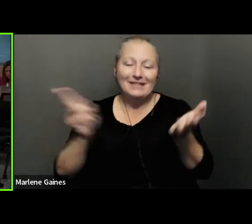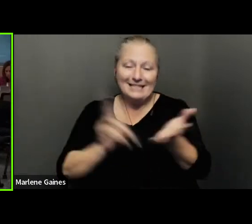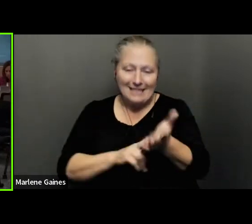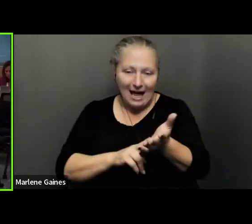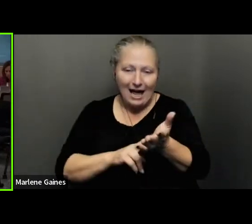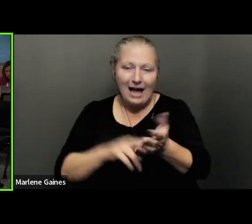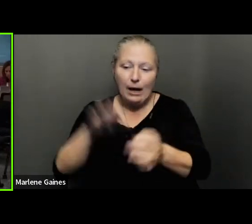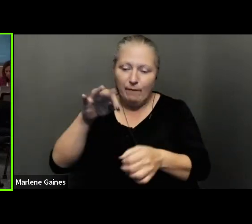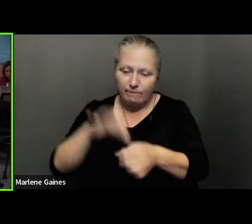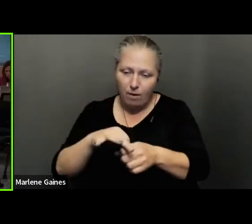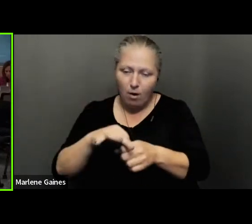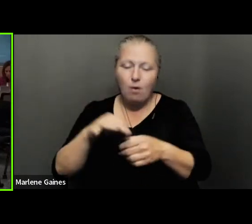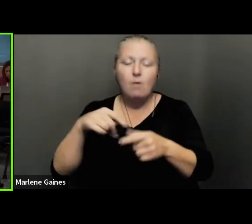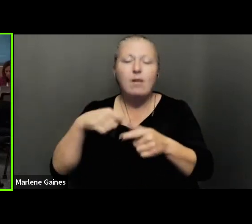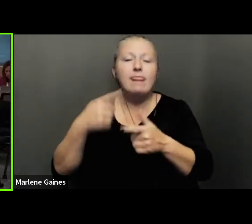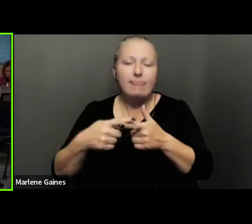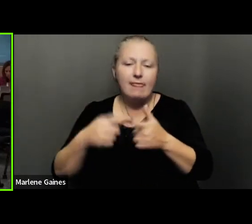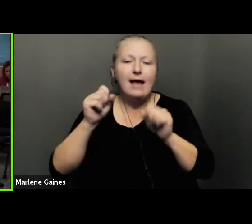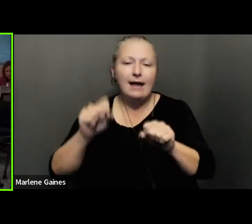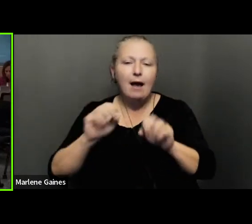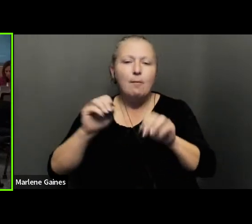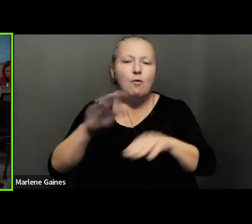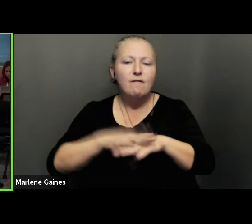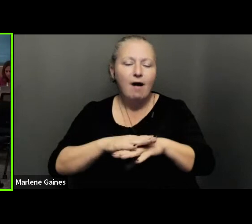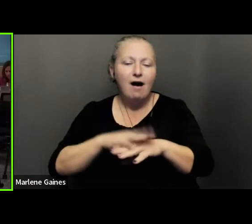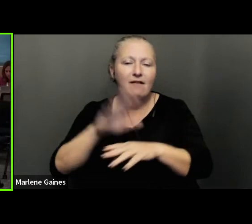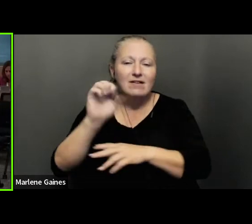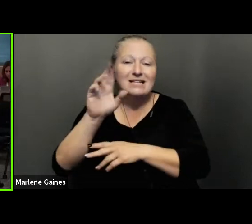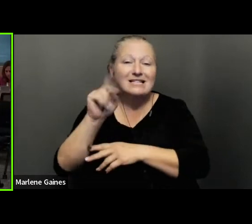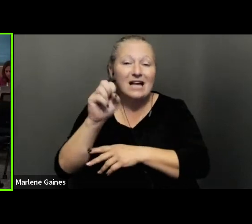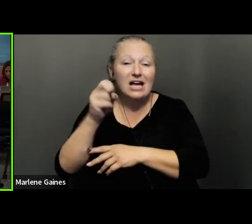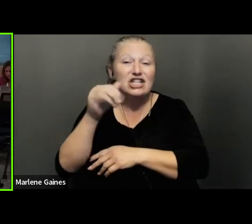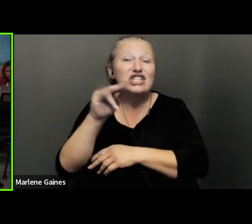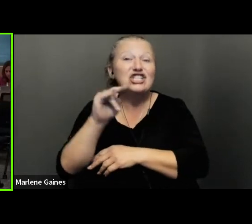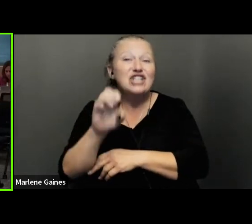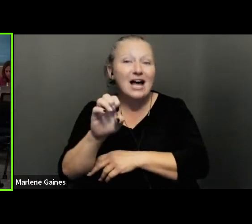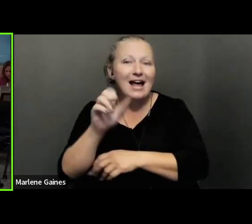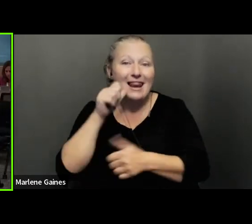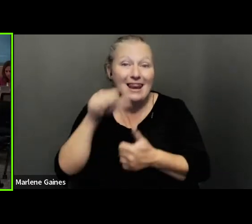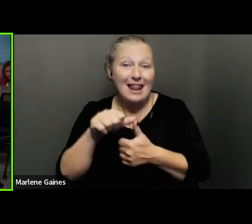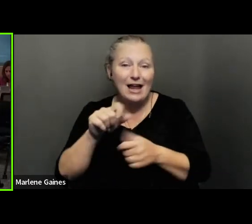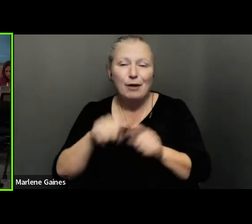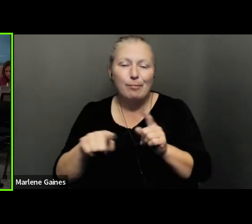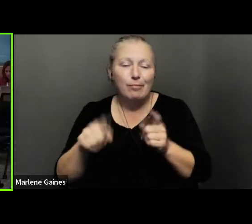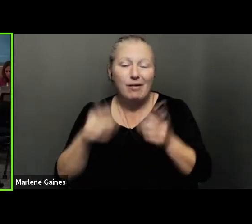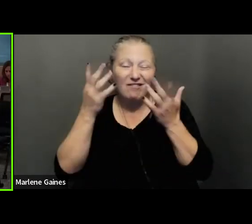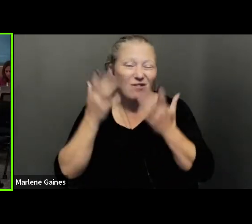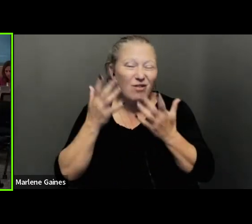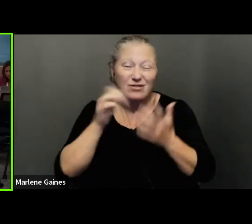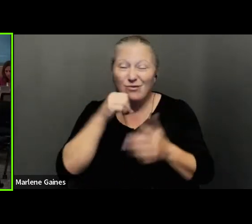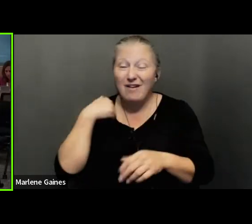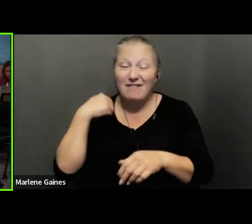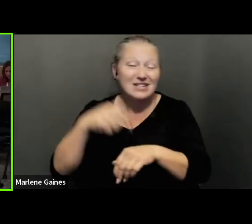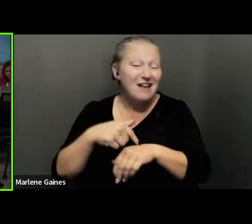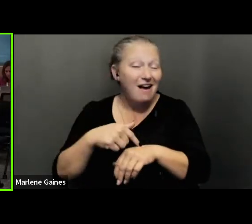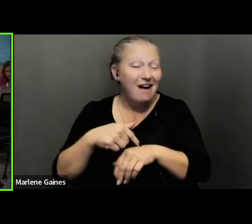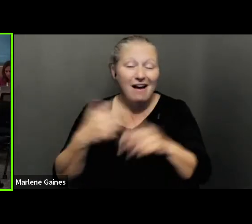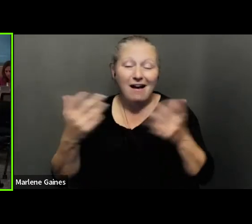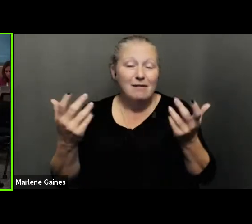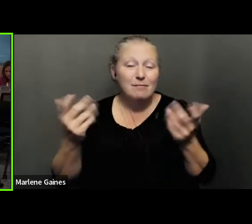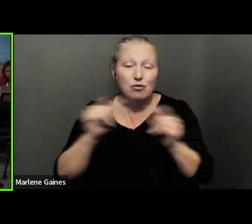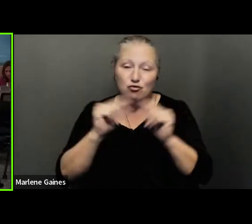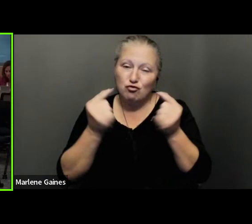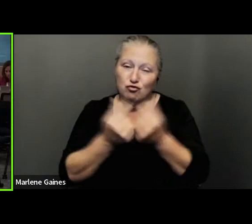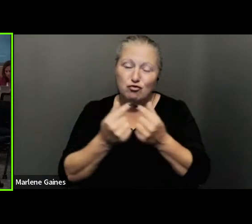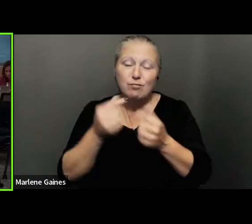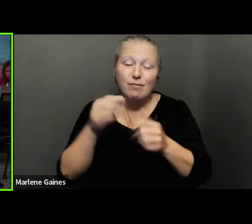get it voted on, and then we can move on to the sunshine letter. But unfortunately, we don't have the time to have the group